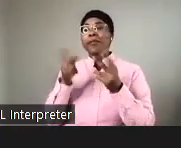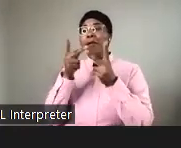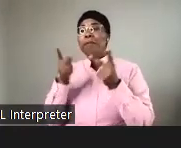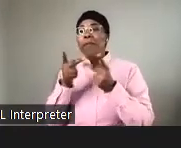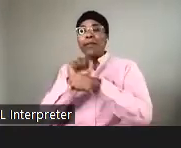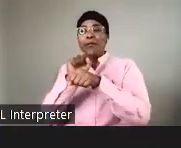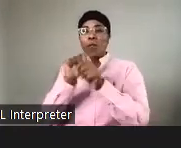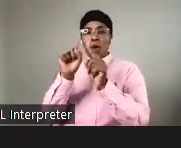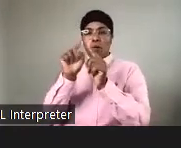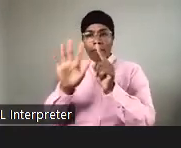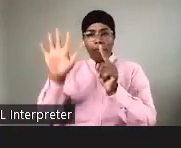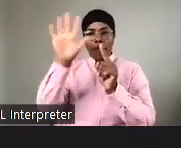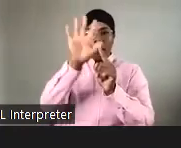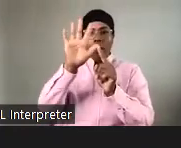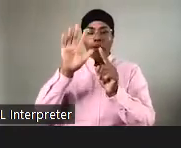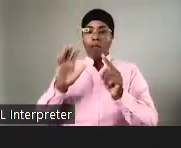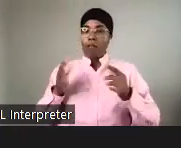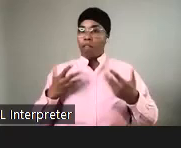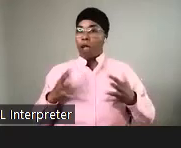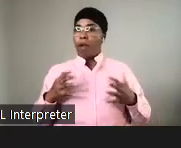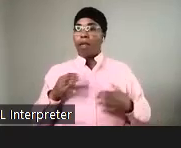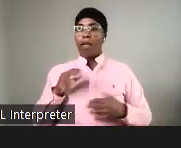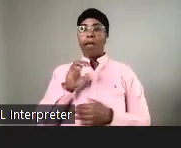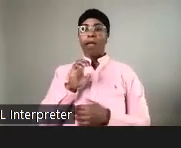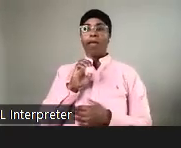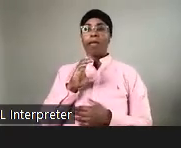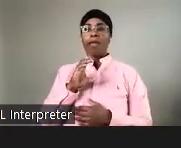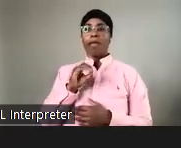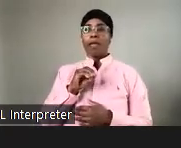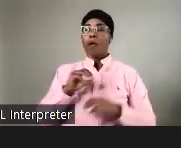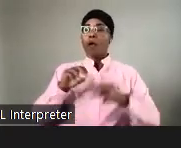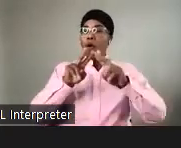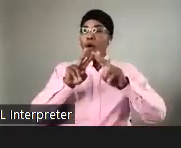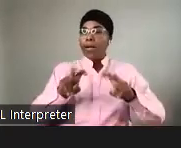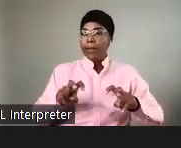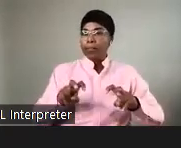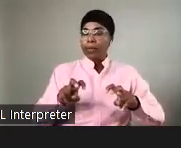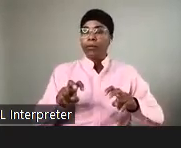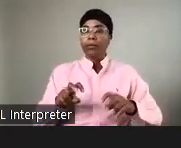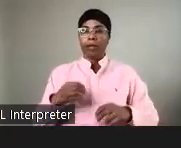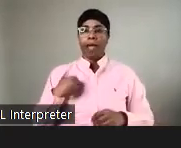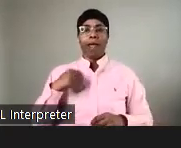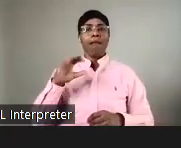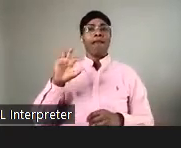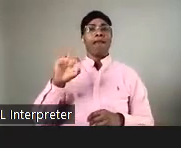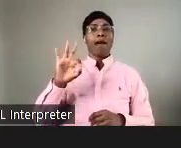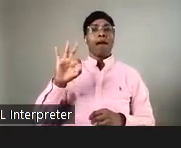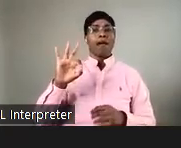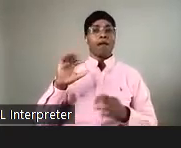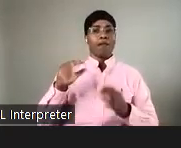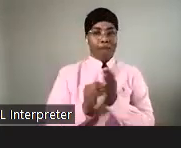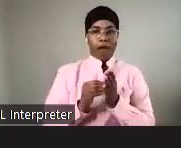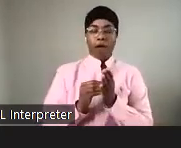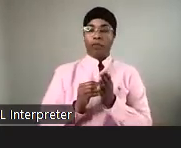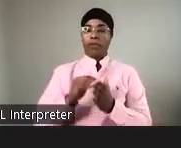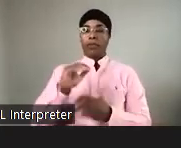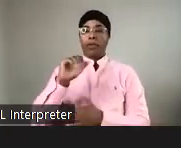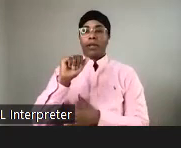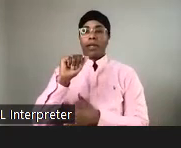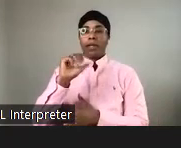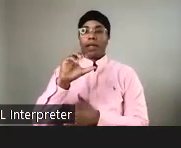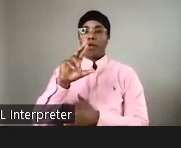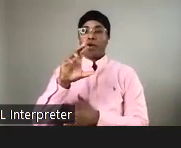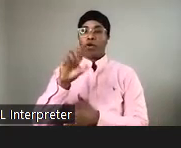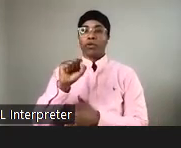There was a NEPA assessment done for this landscape that had over 9,000 acres of prescribed fire in it. And we had